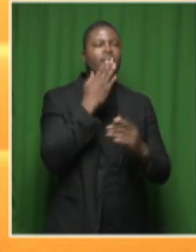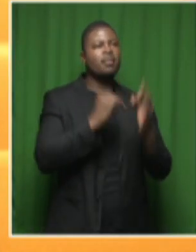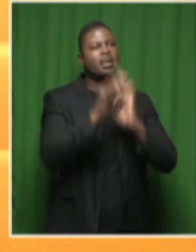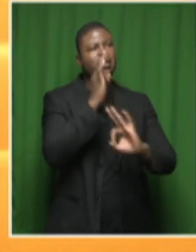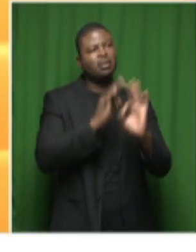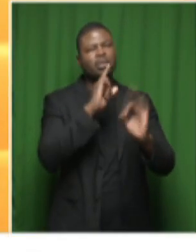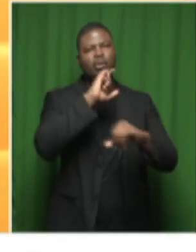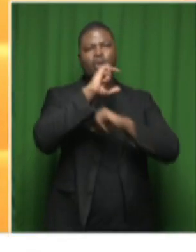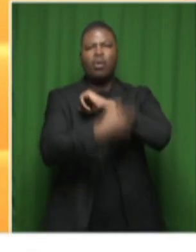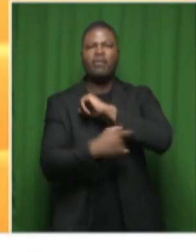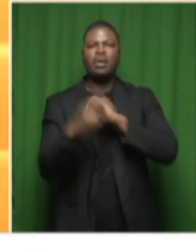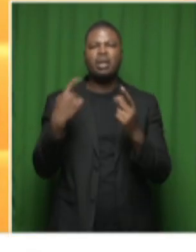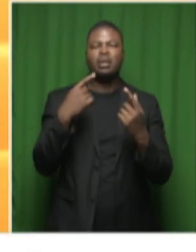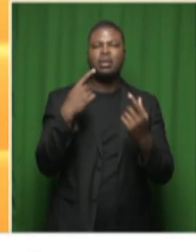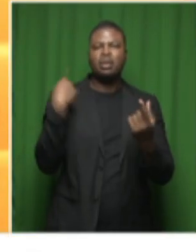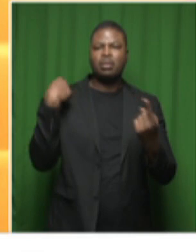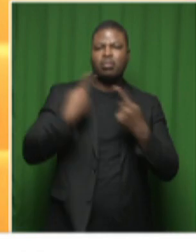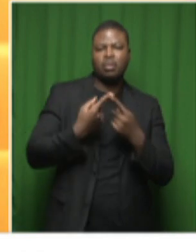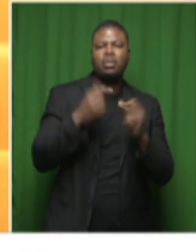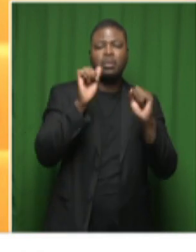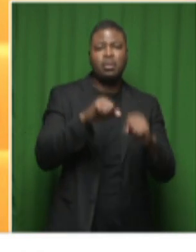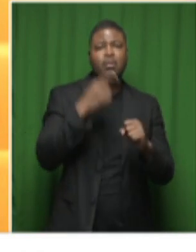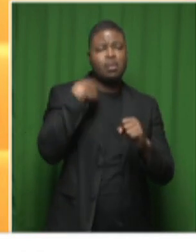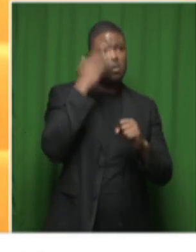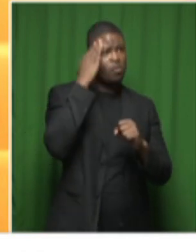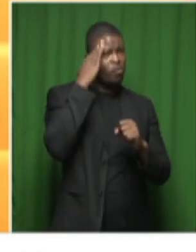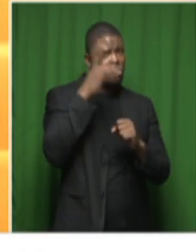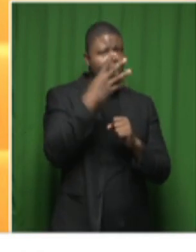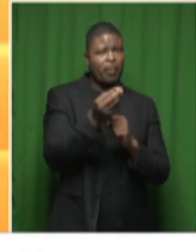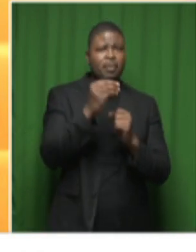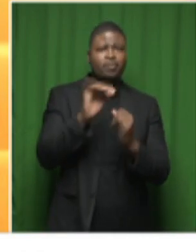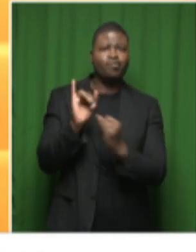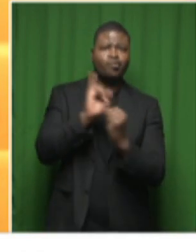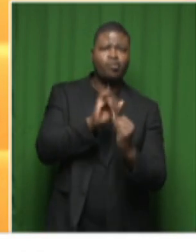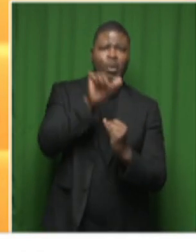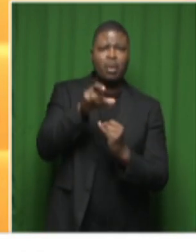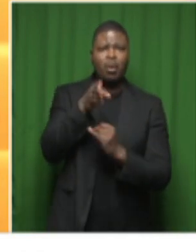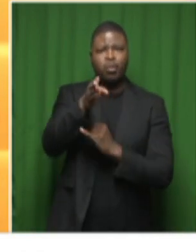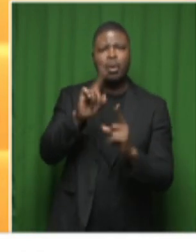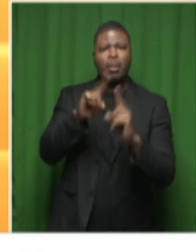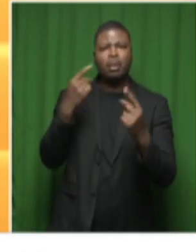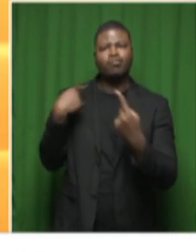the conference, and I know you're joined by a guest as well, but how are things going?